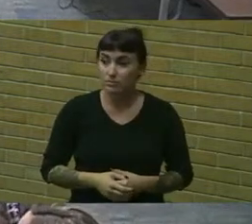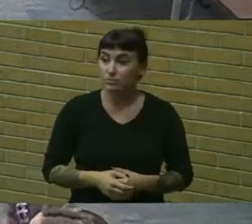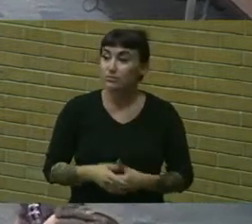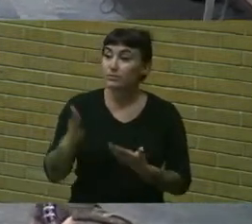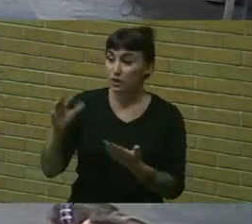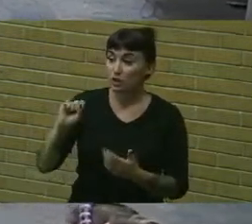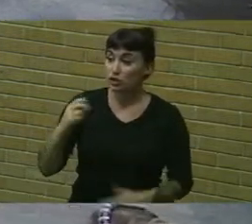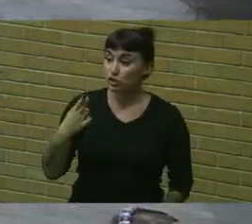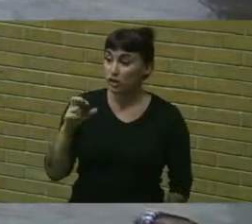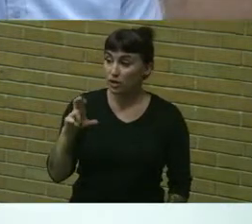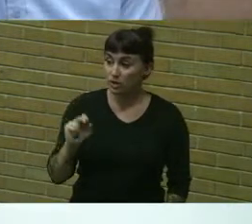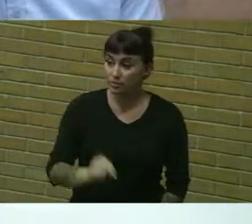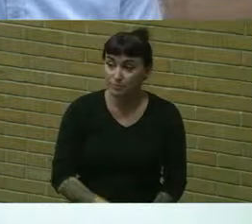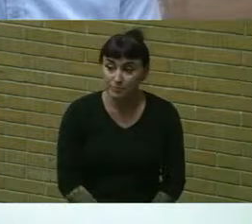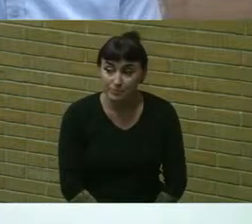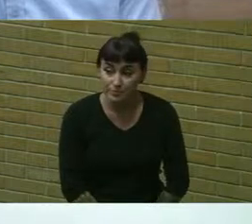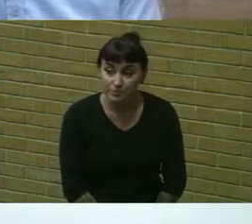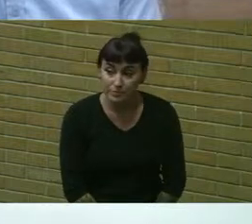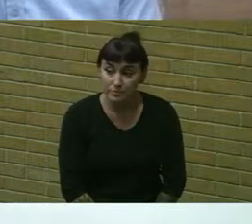Sharon, go ahead.